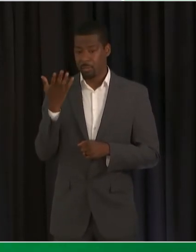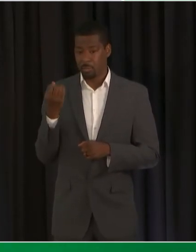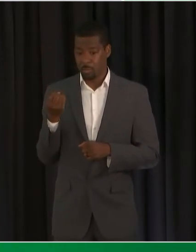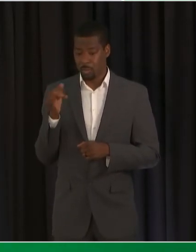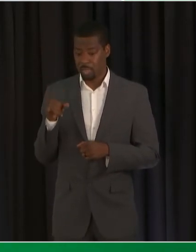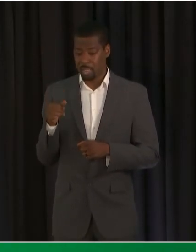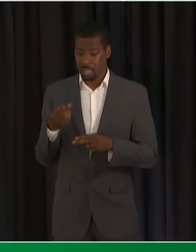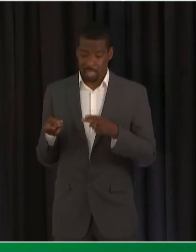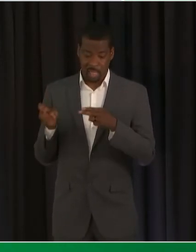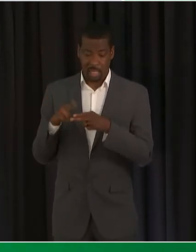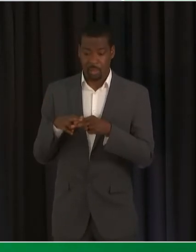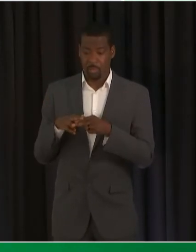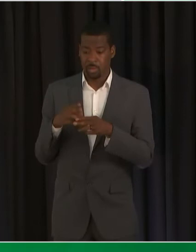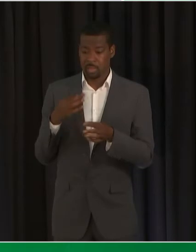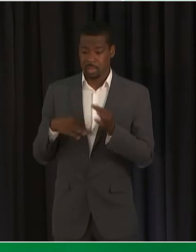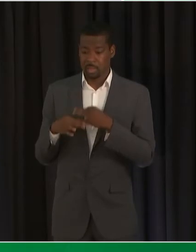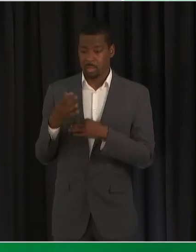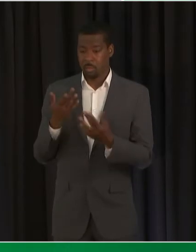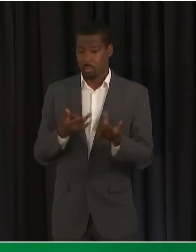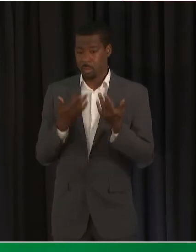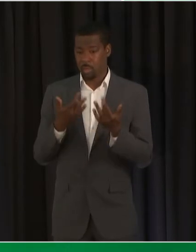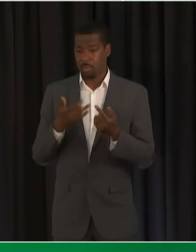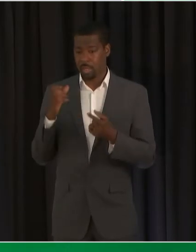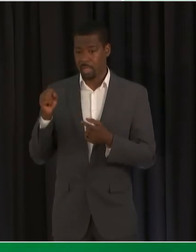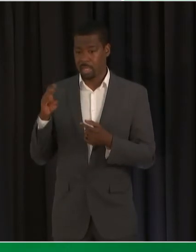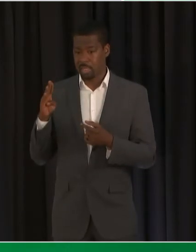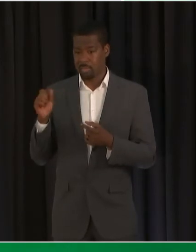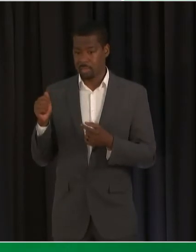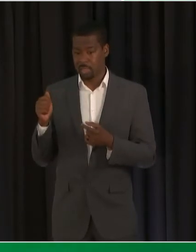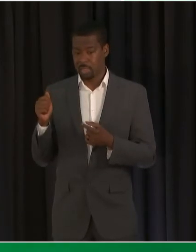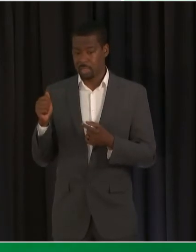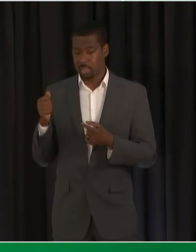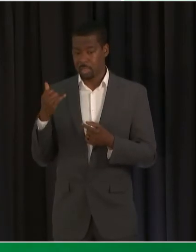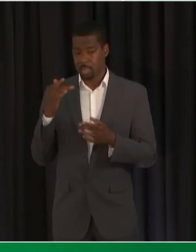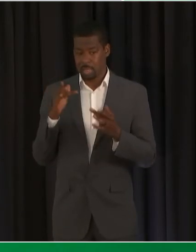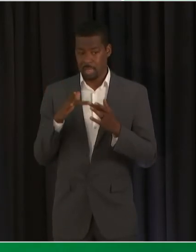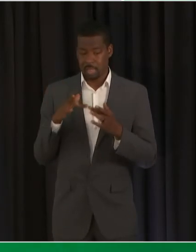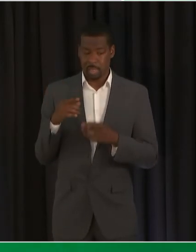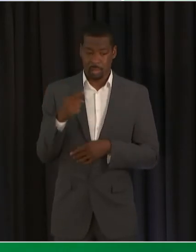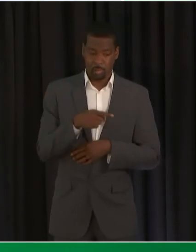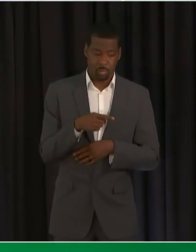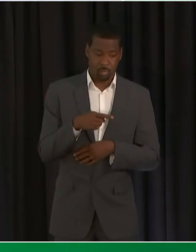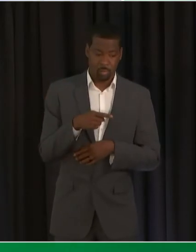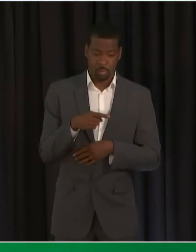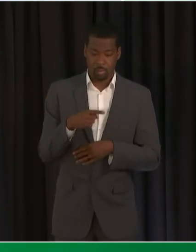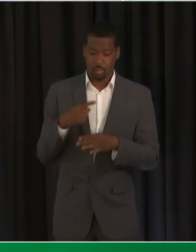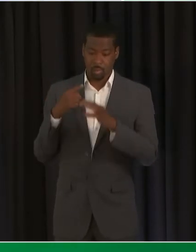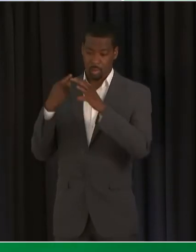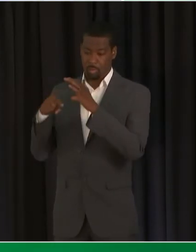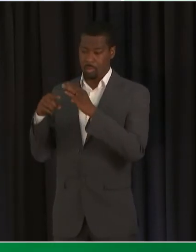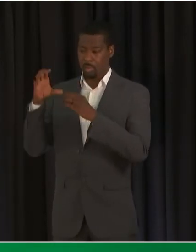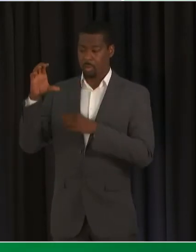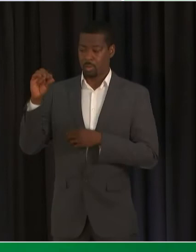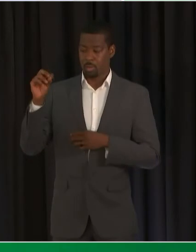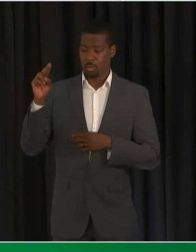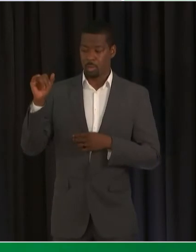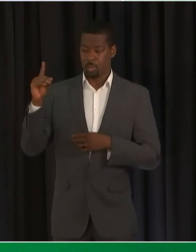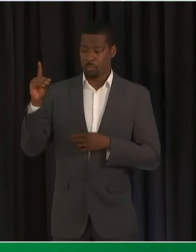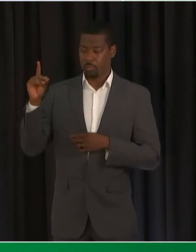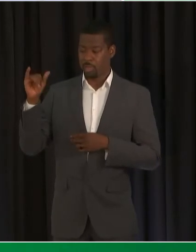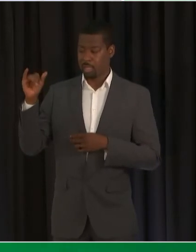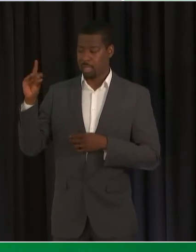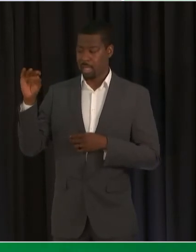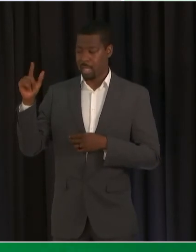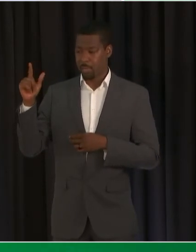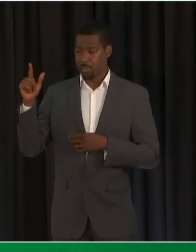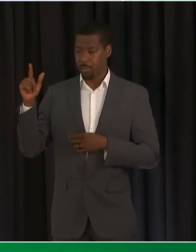an IDLE increase, instead of waiting for the SBA to contact you, you email COVID